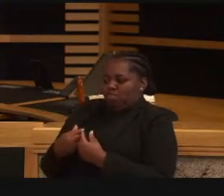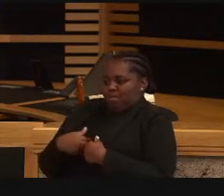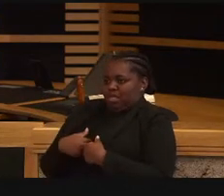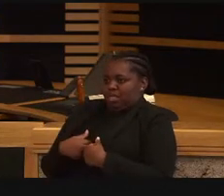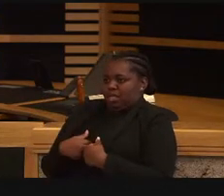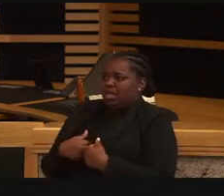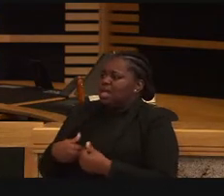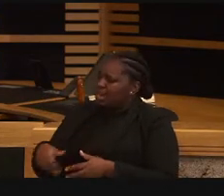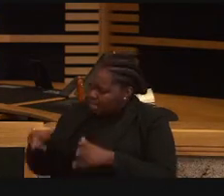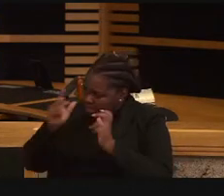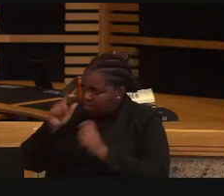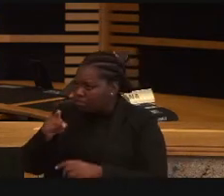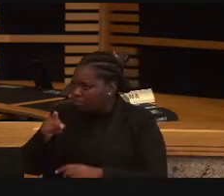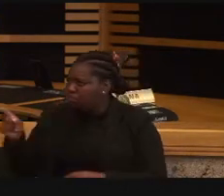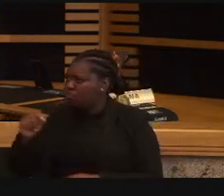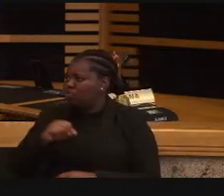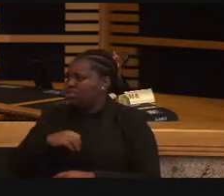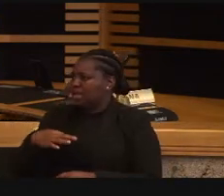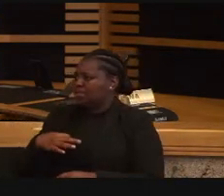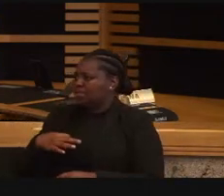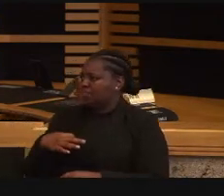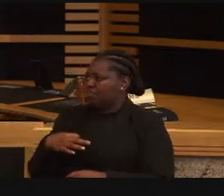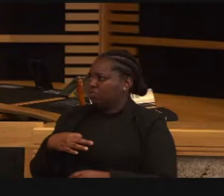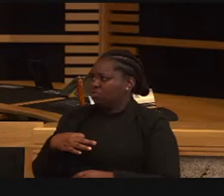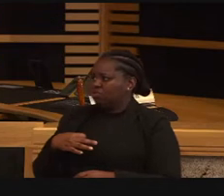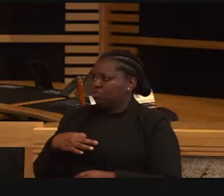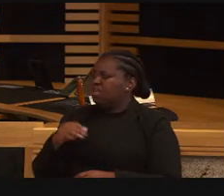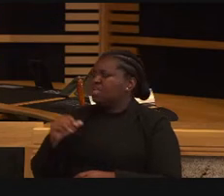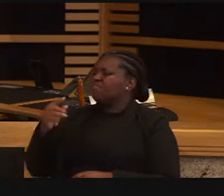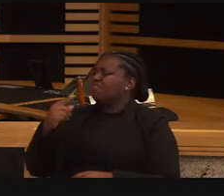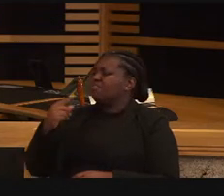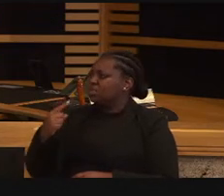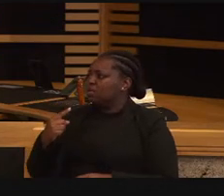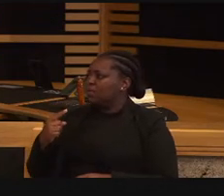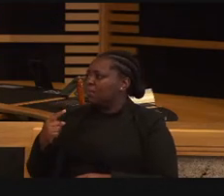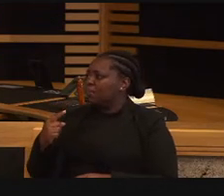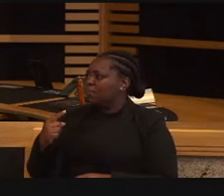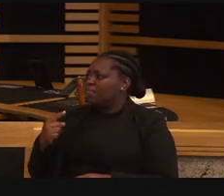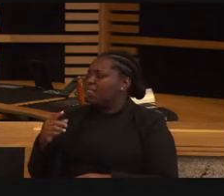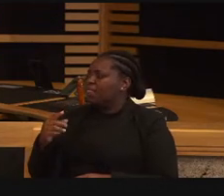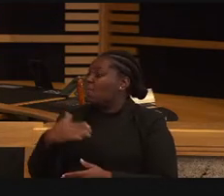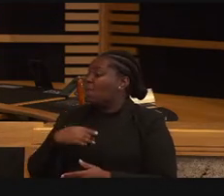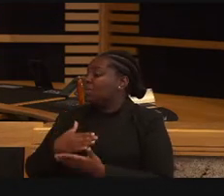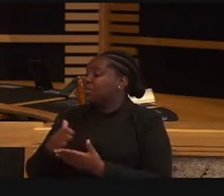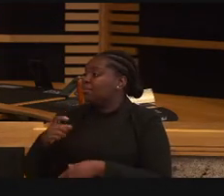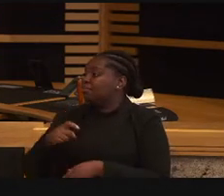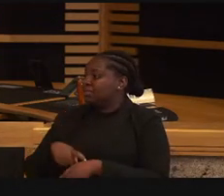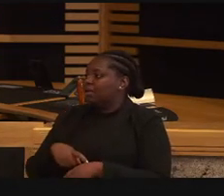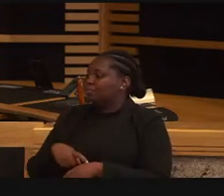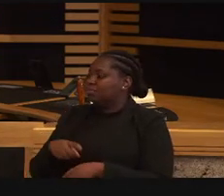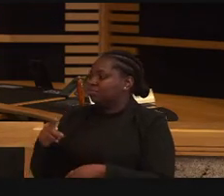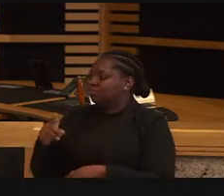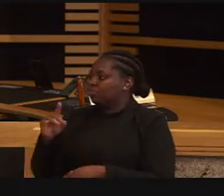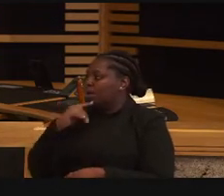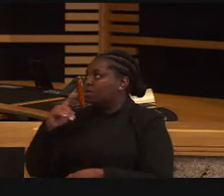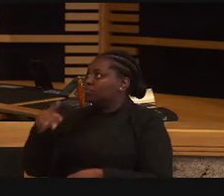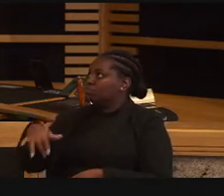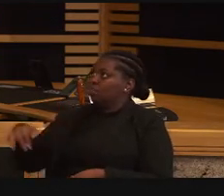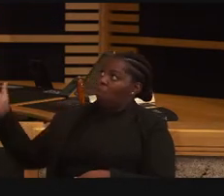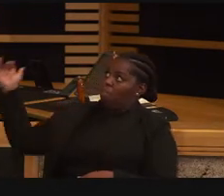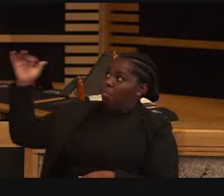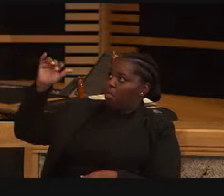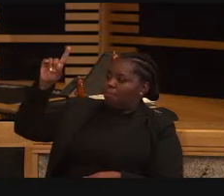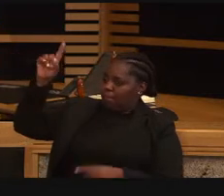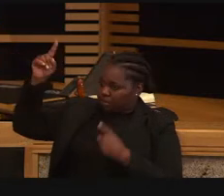the official. Even he moves further to say, even there are times when the eagle must go down to